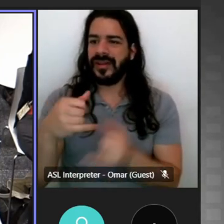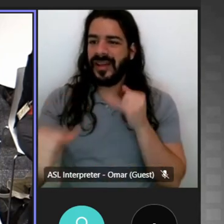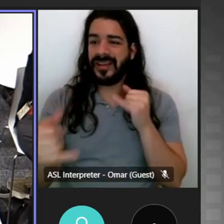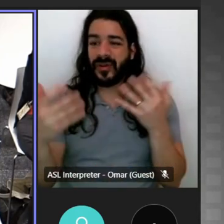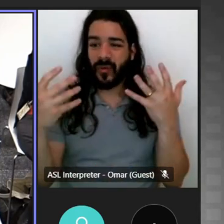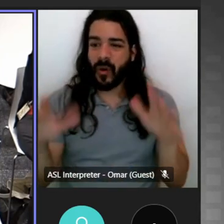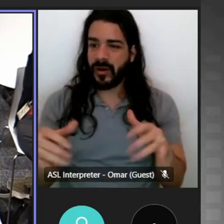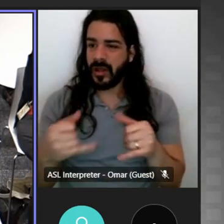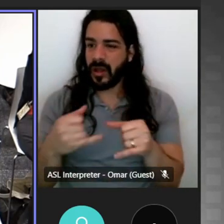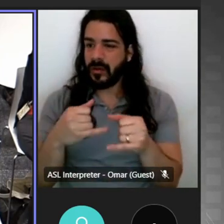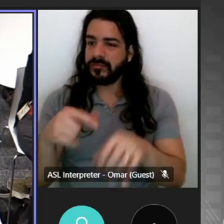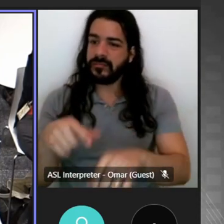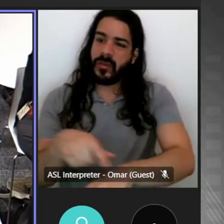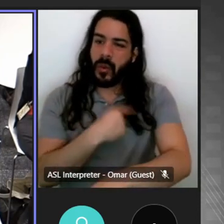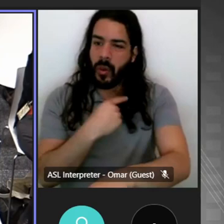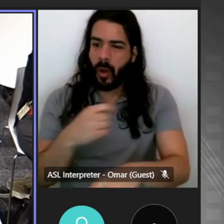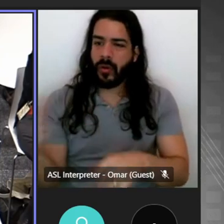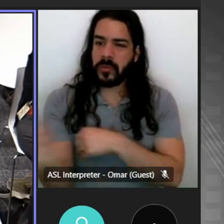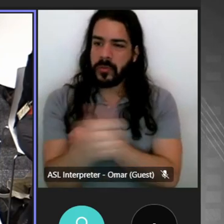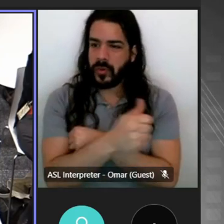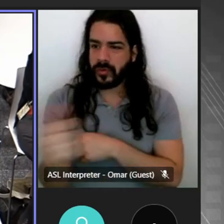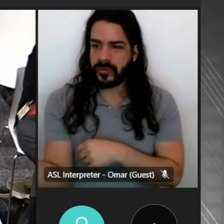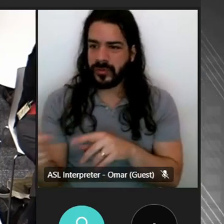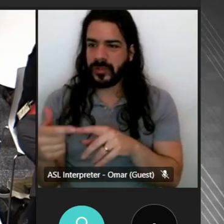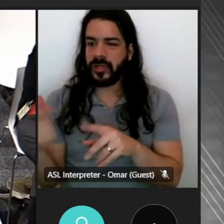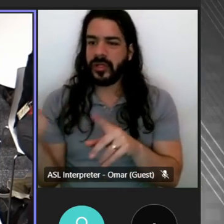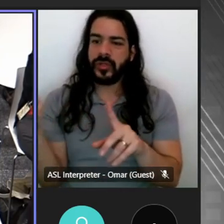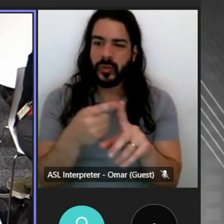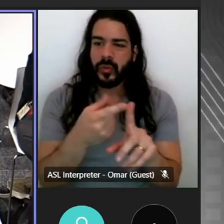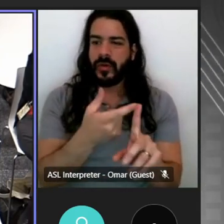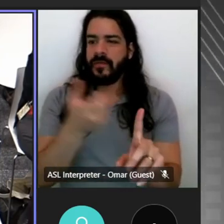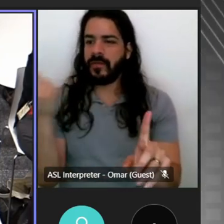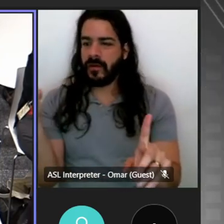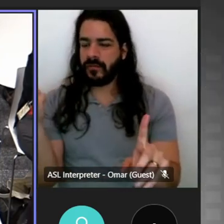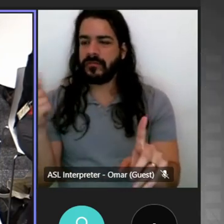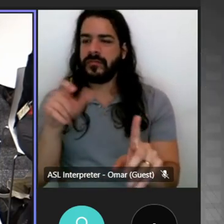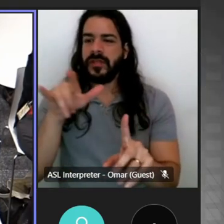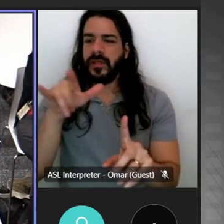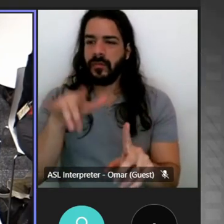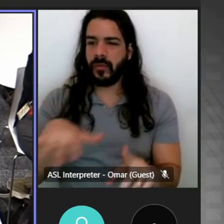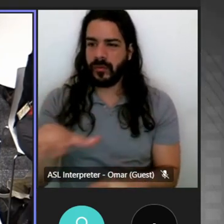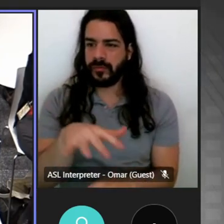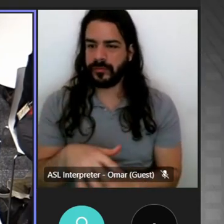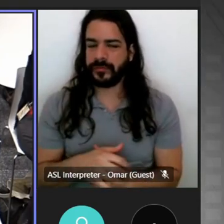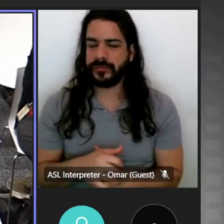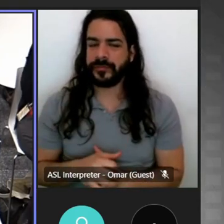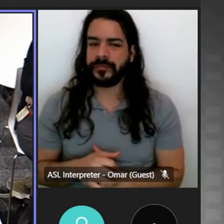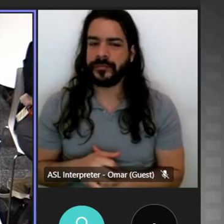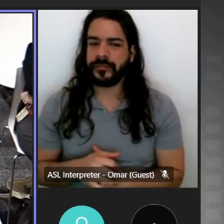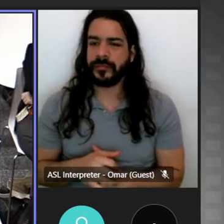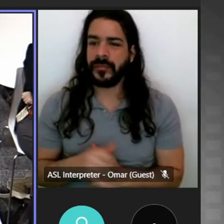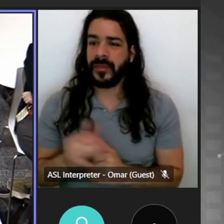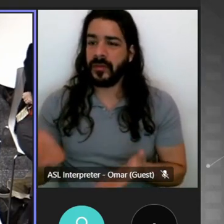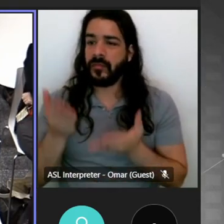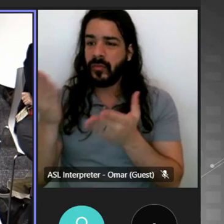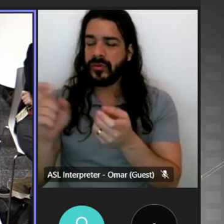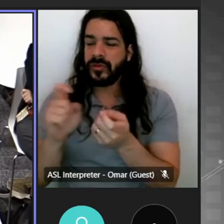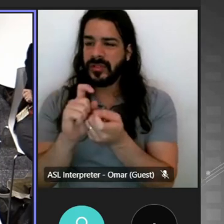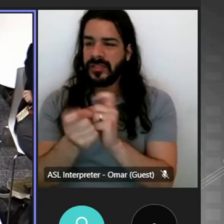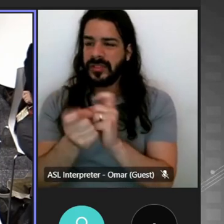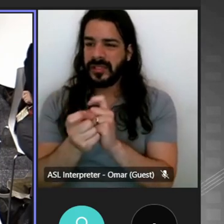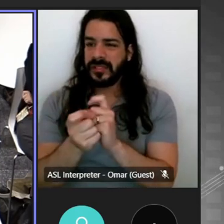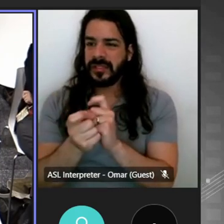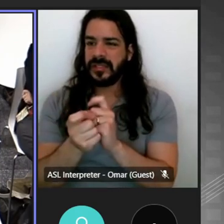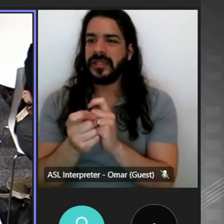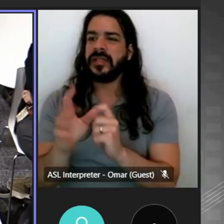to an already long commute, especially to and from the National Airport. Also, the proposed